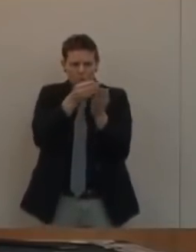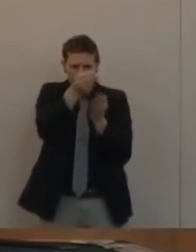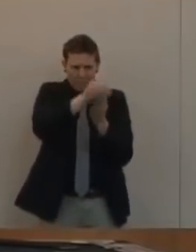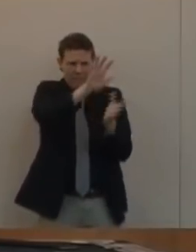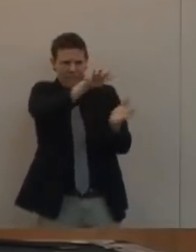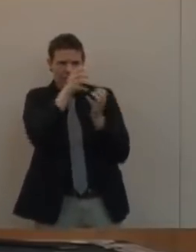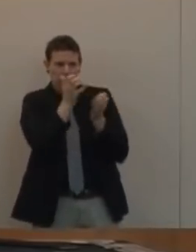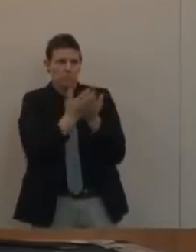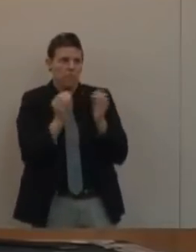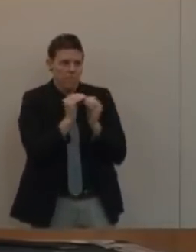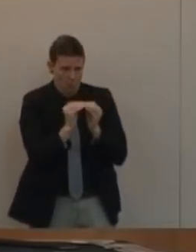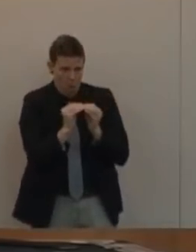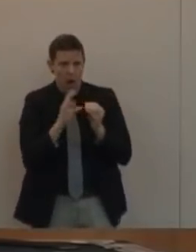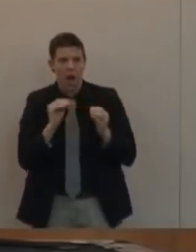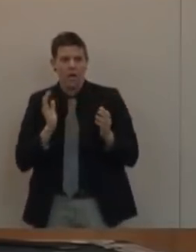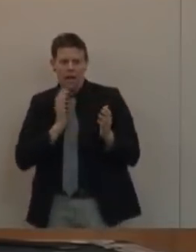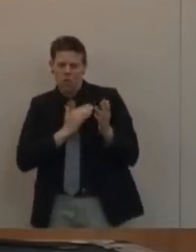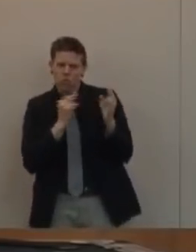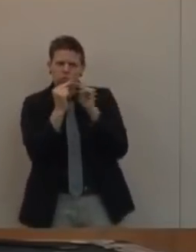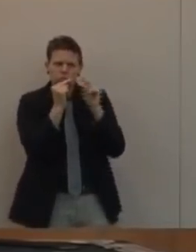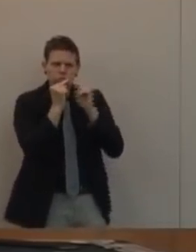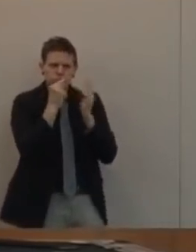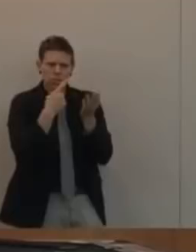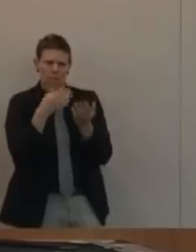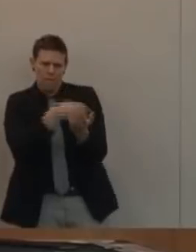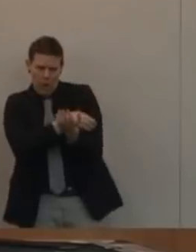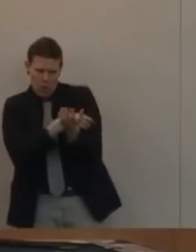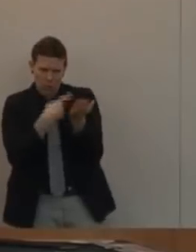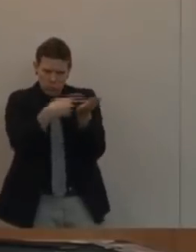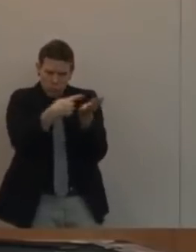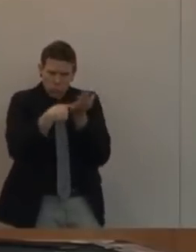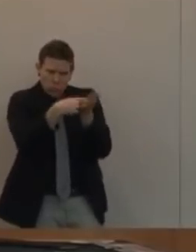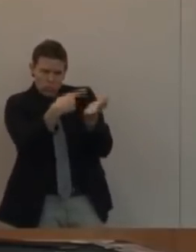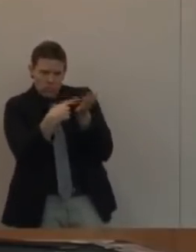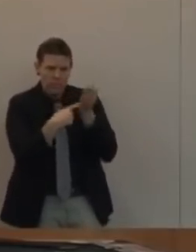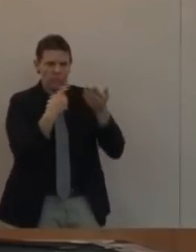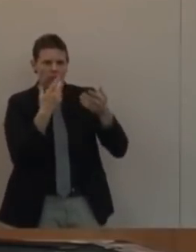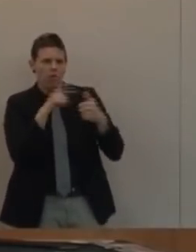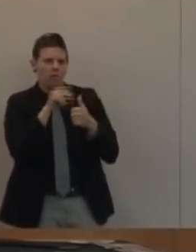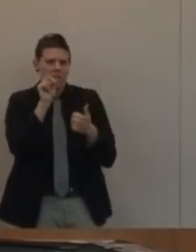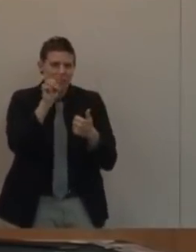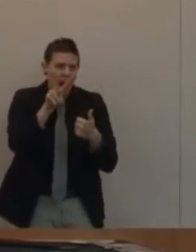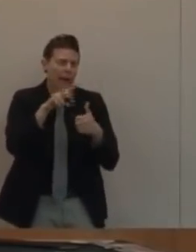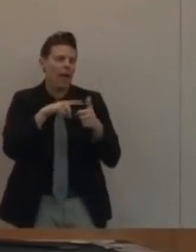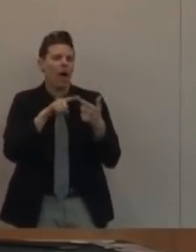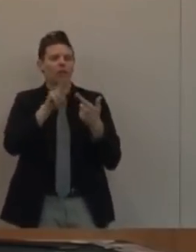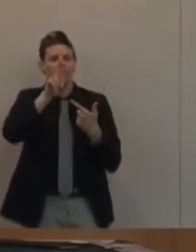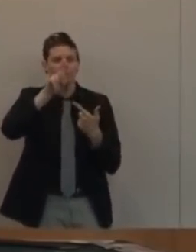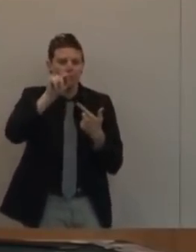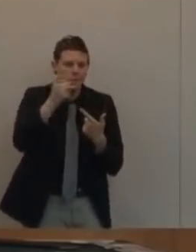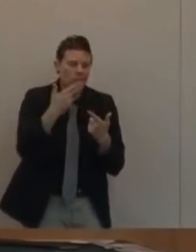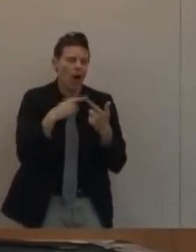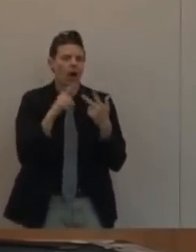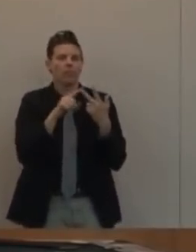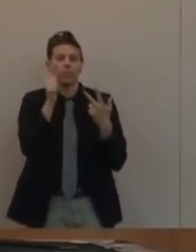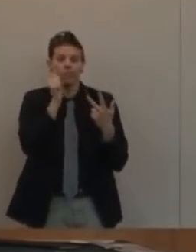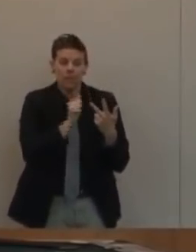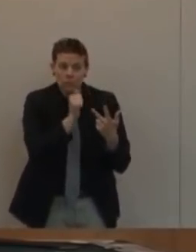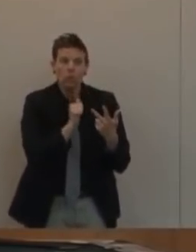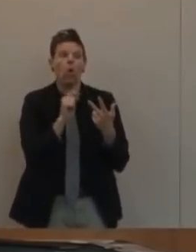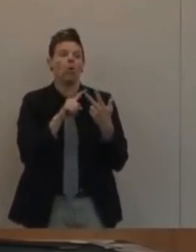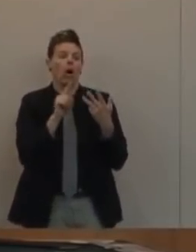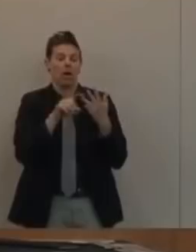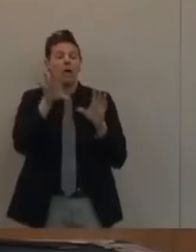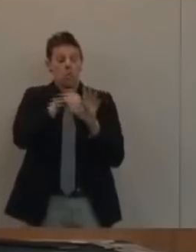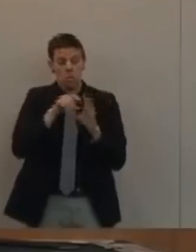made contact with Nevada, Utah, and Arizona. I'd like to include Colorado and Texas